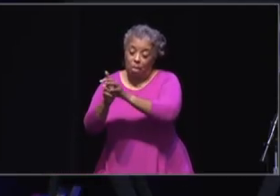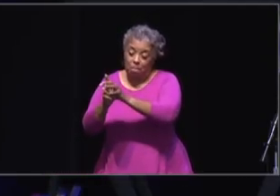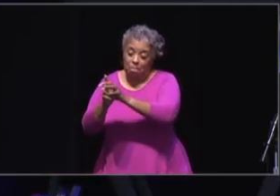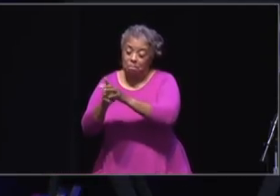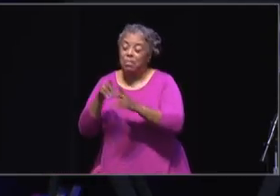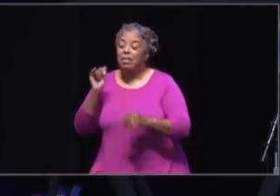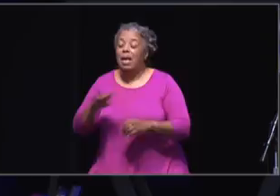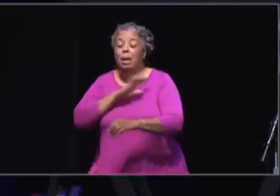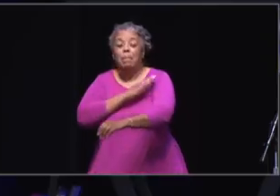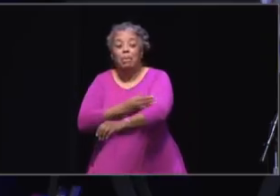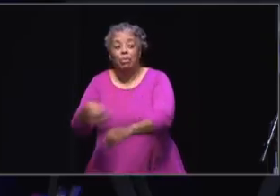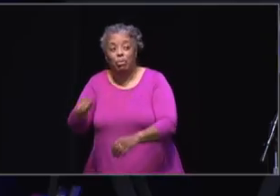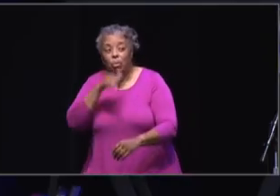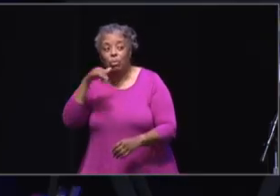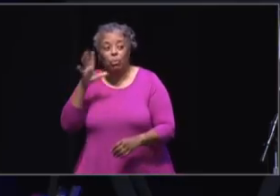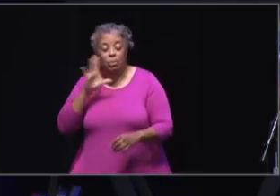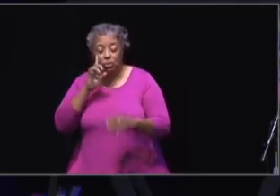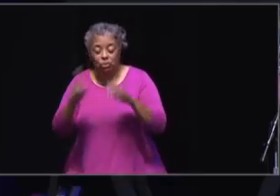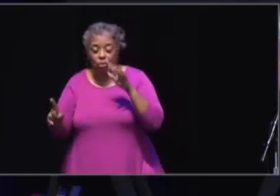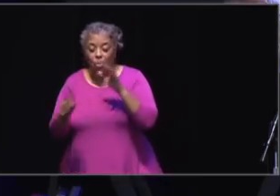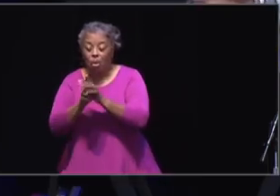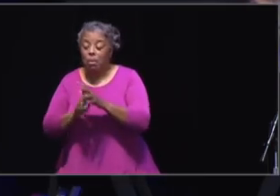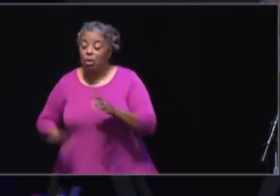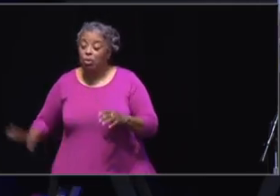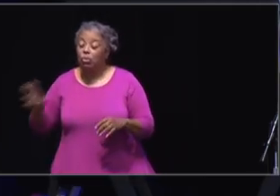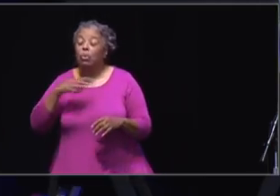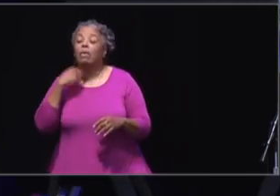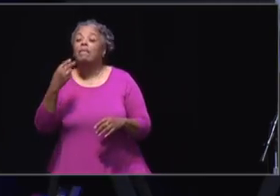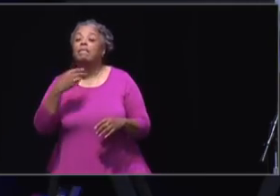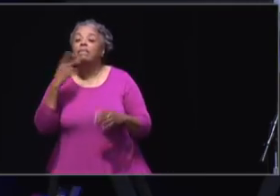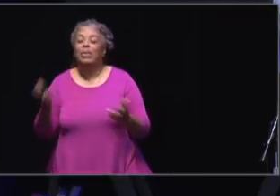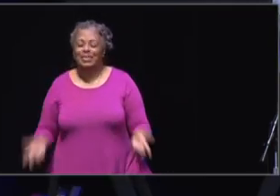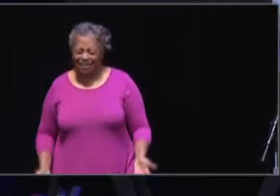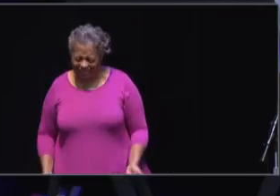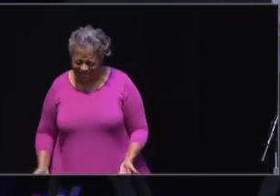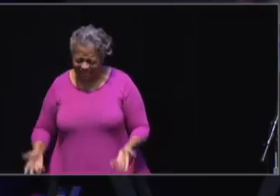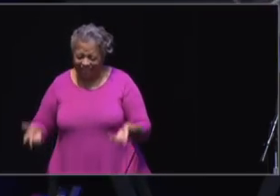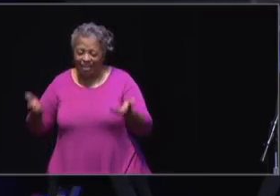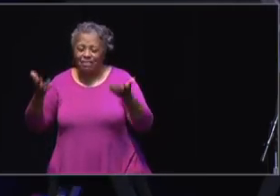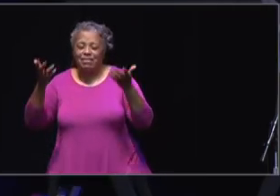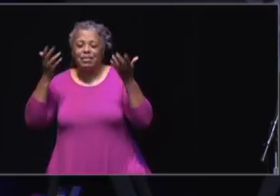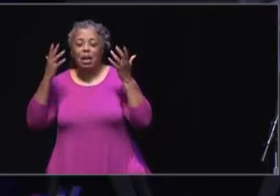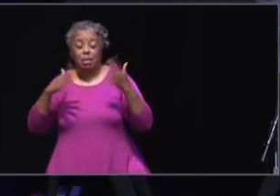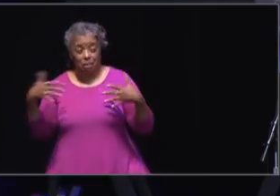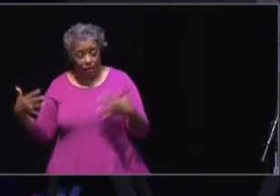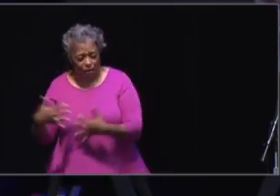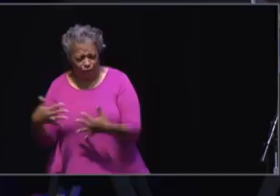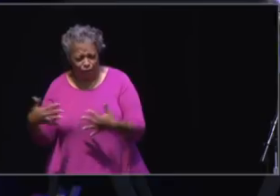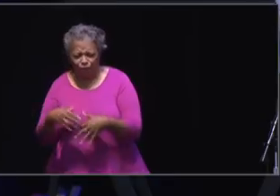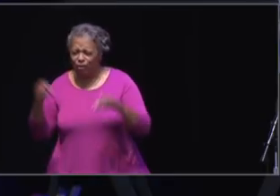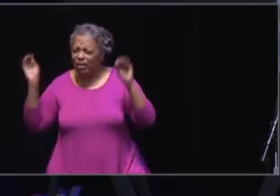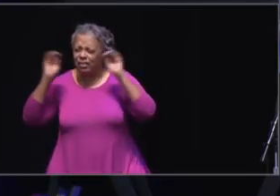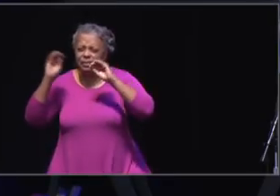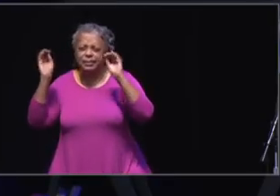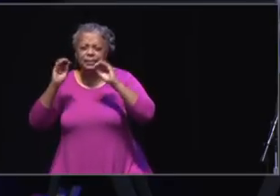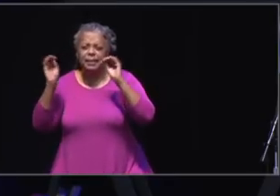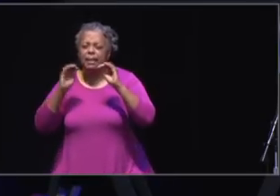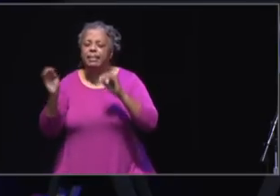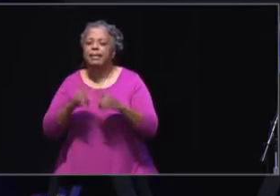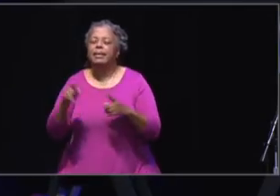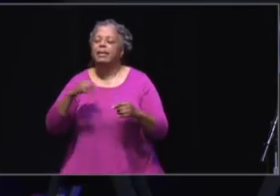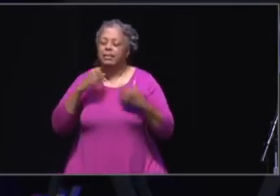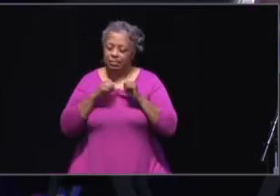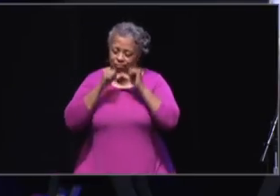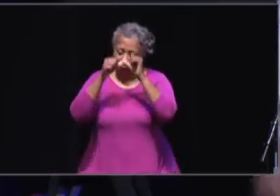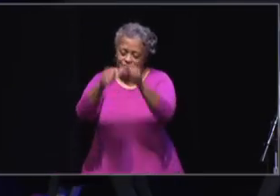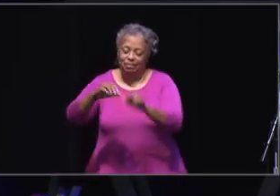come down. Lift up your voice, don't be afraid.